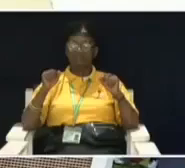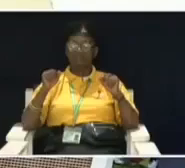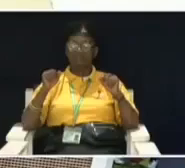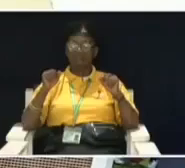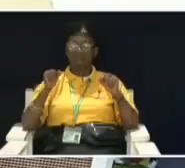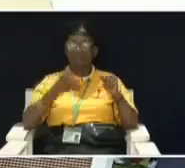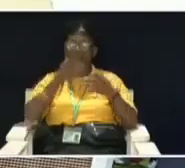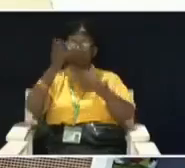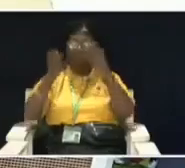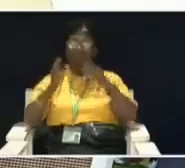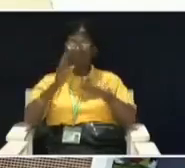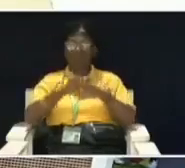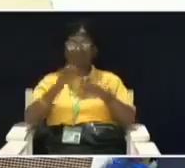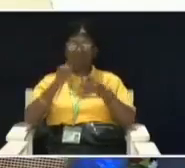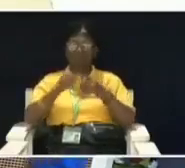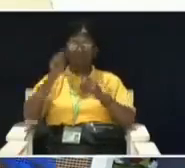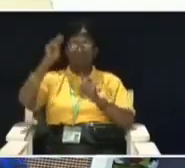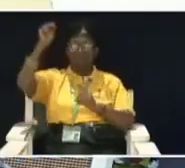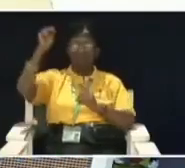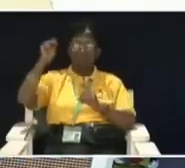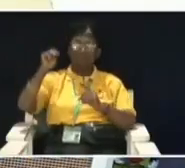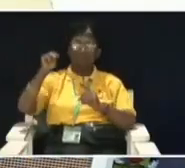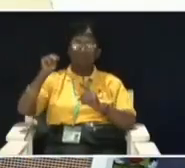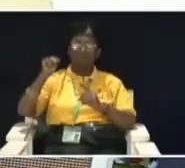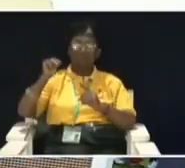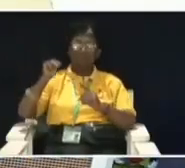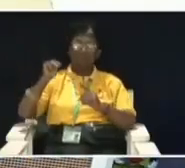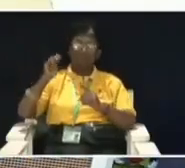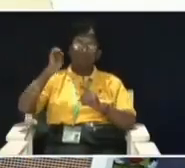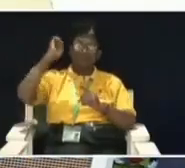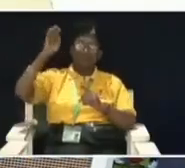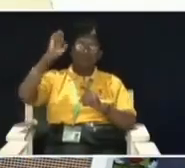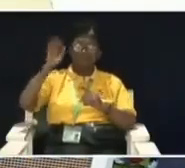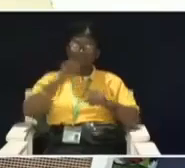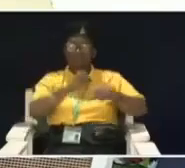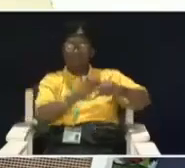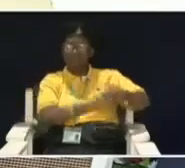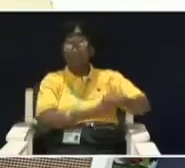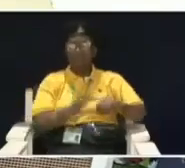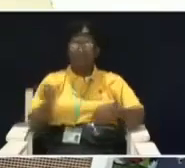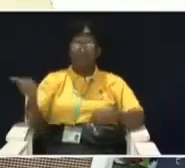Cry unto him, and he will shield you, shield your children